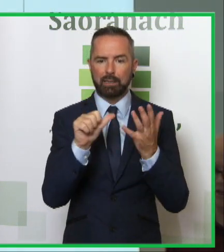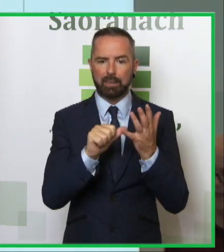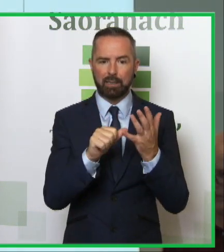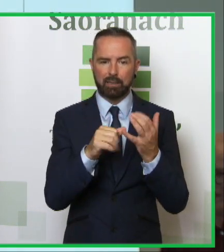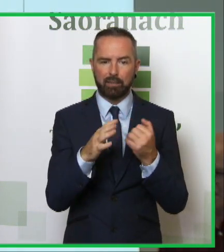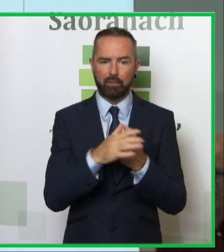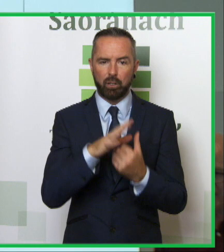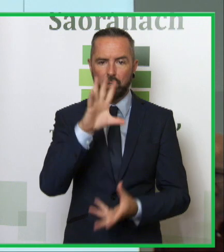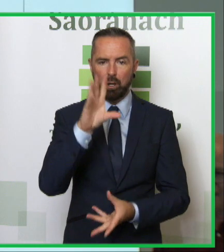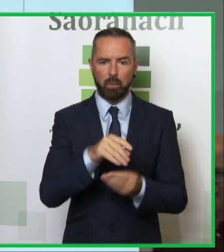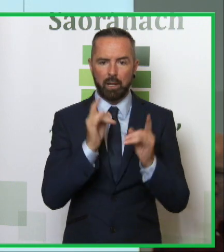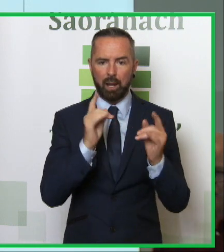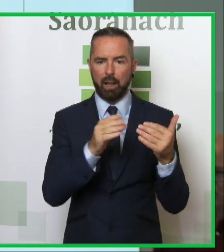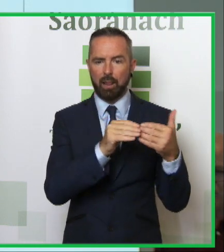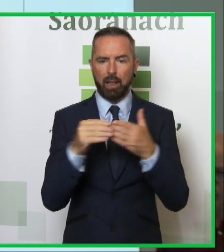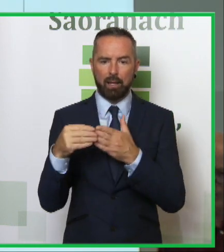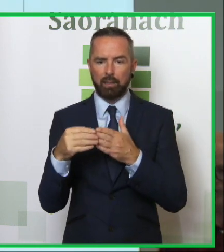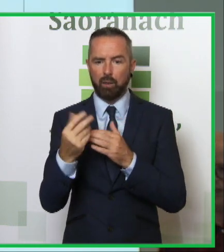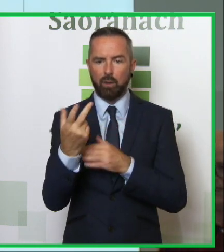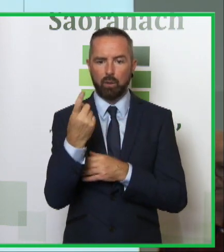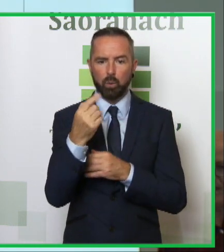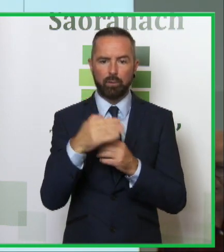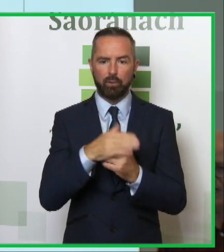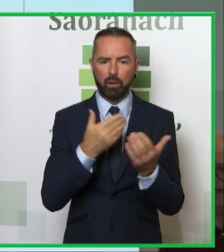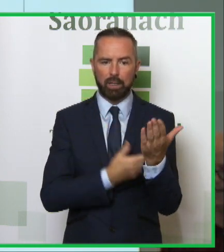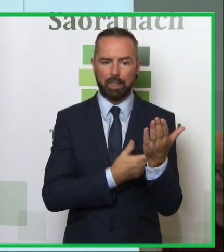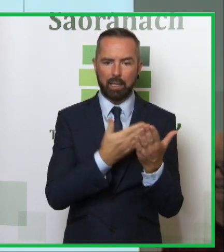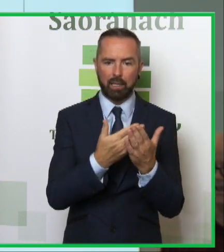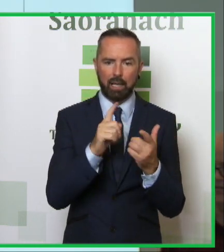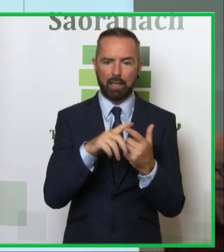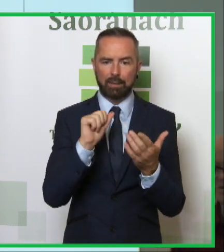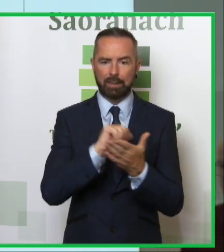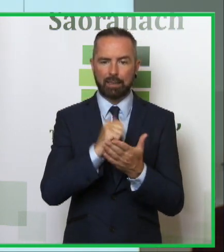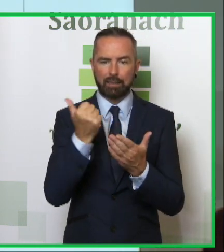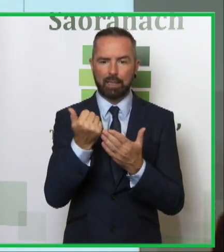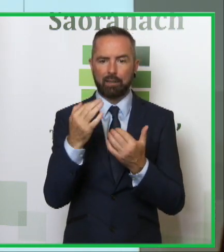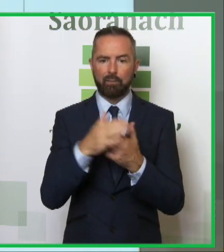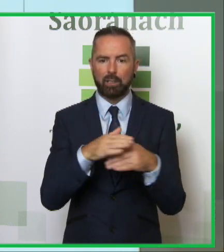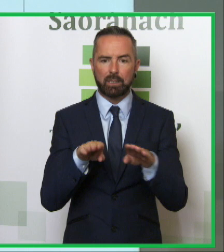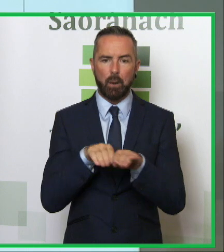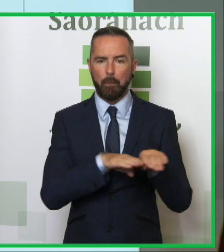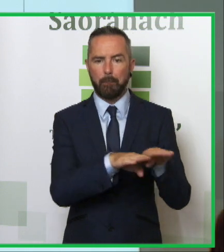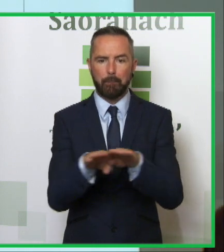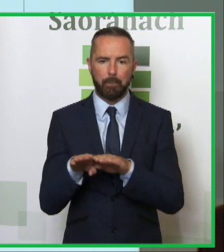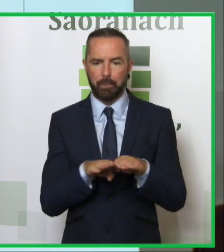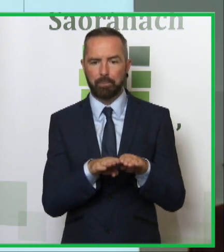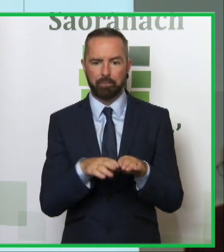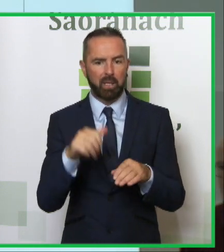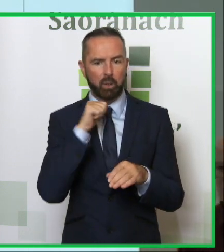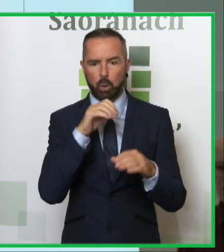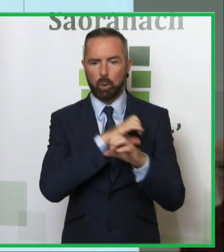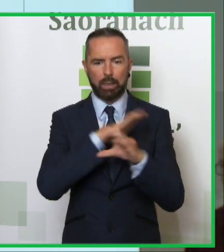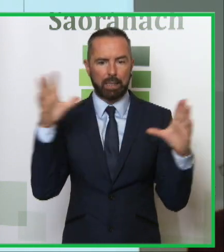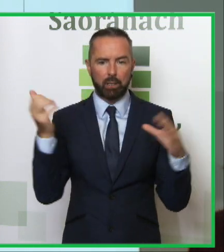for comprehensive health-led, 31 for legalisation, and 16 for the status quo. Again, there's no clear